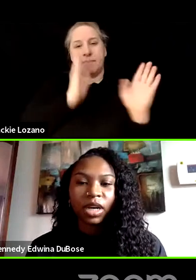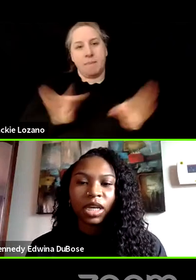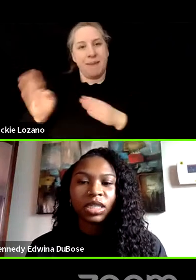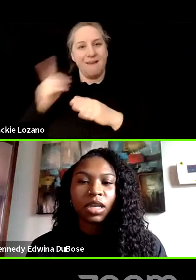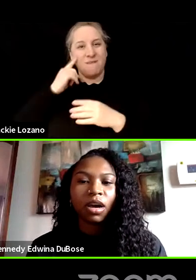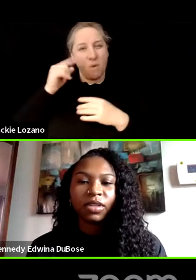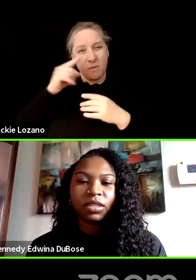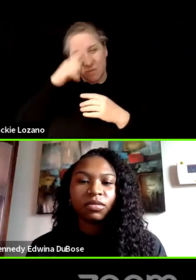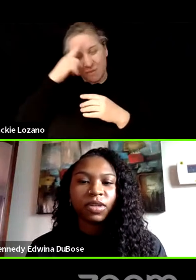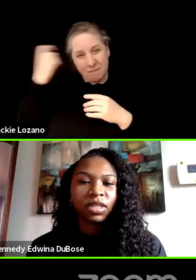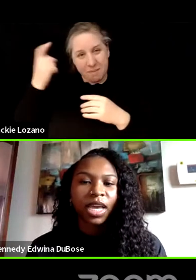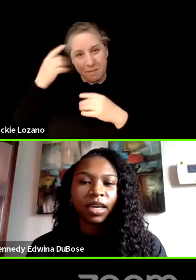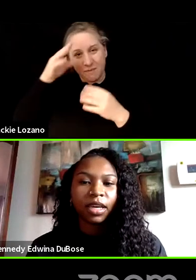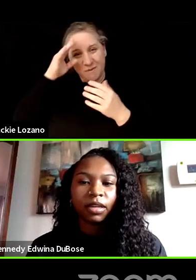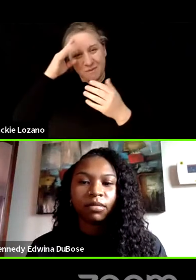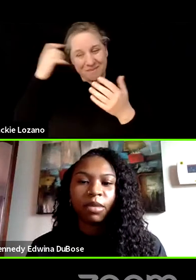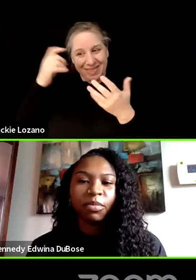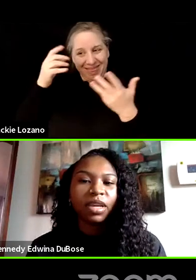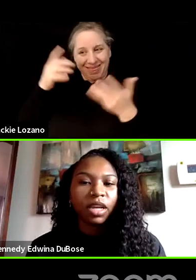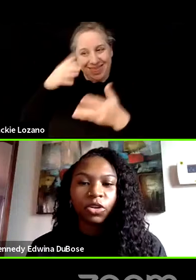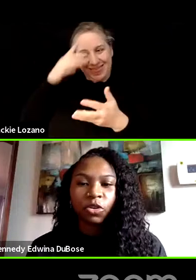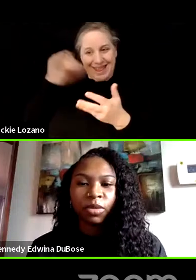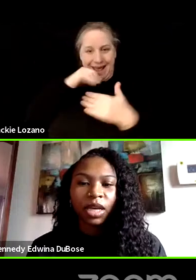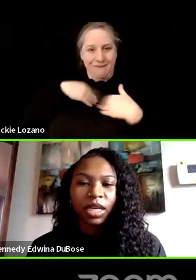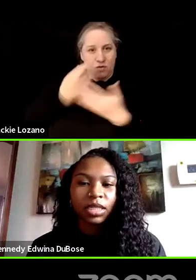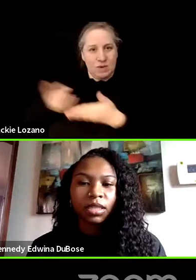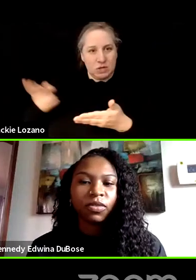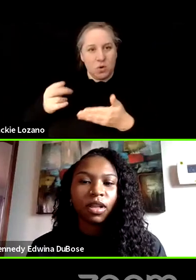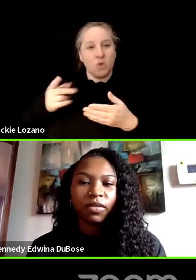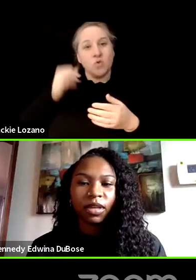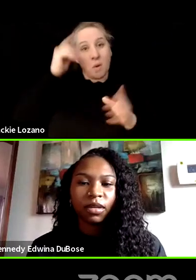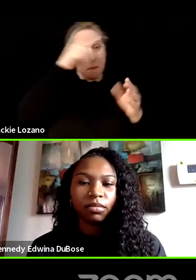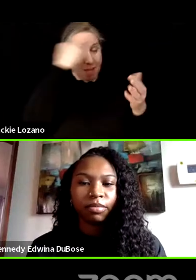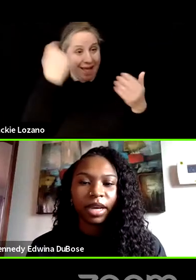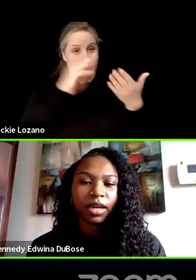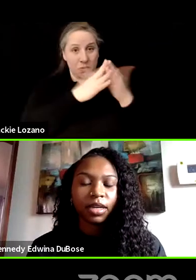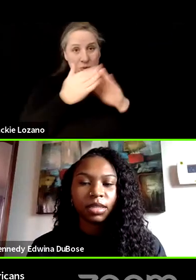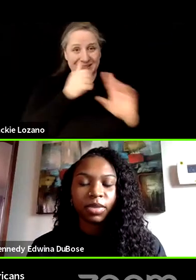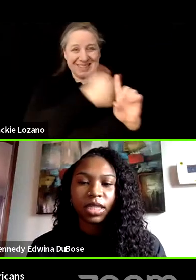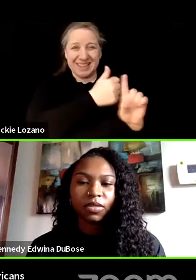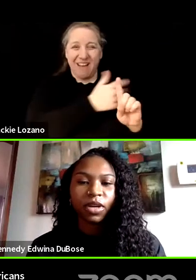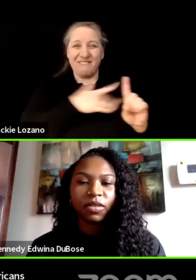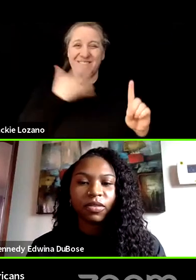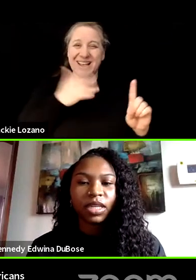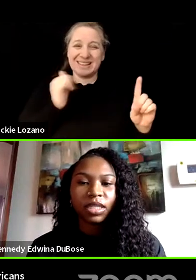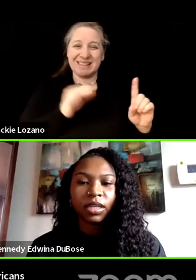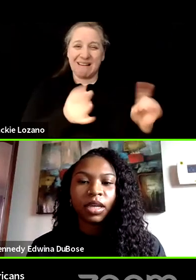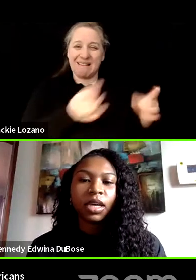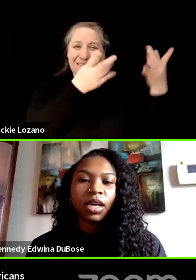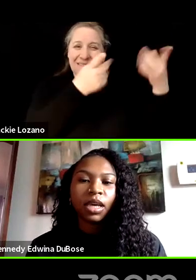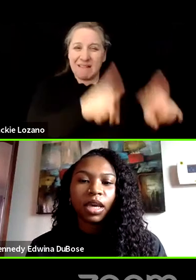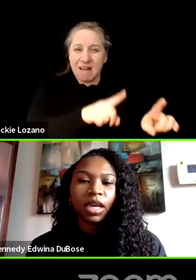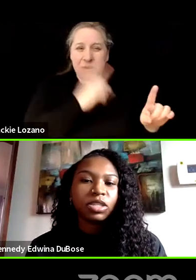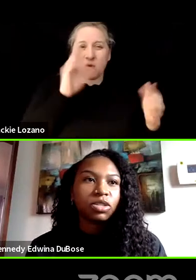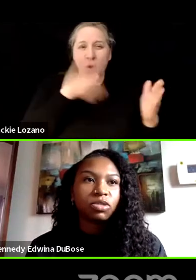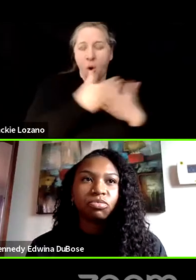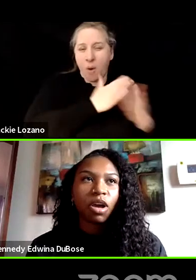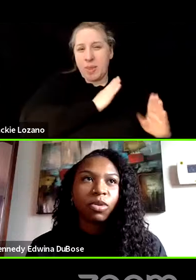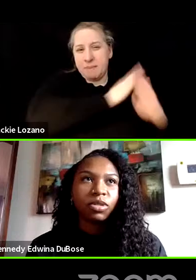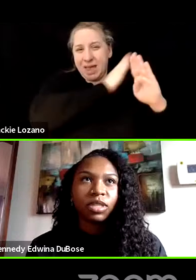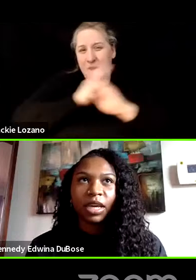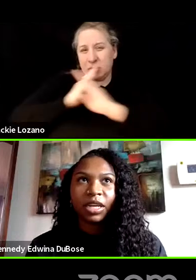Black communities, it often feels like an impending doom because of all of the barriers placed in front of us, and